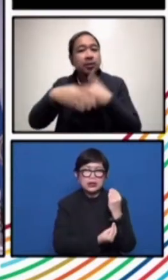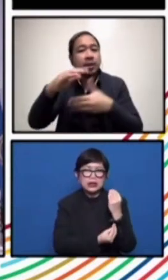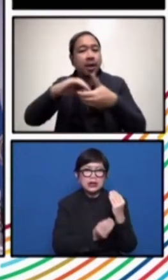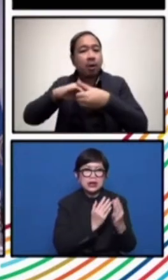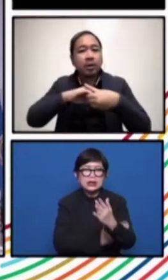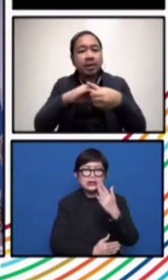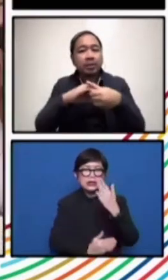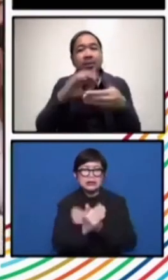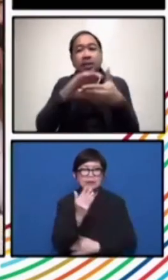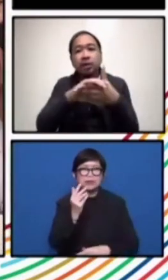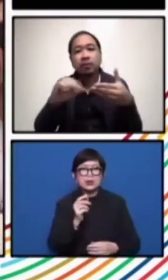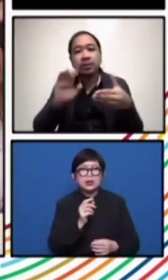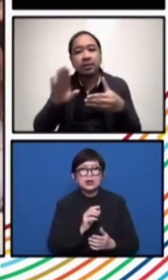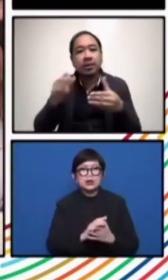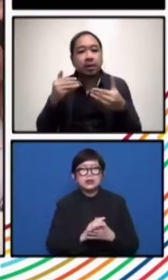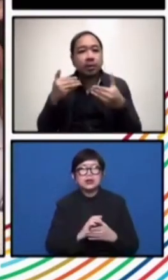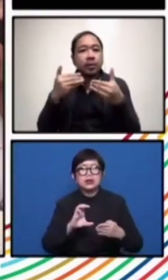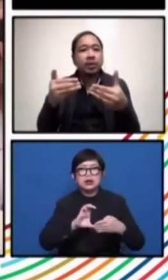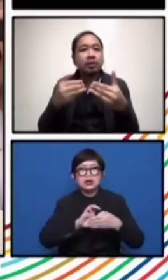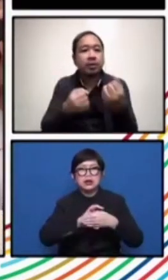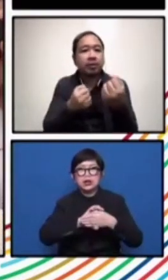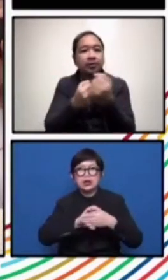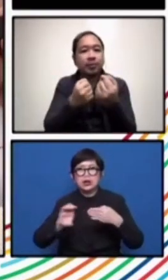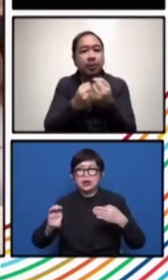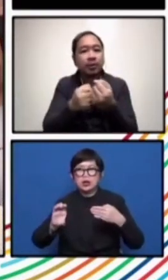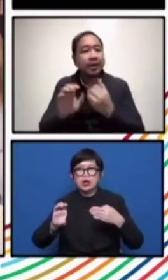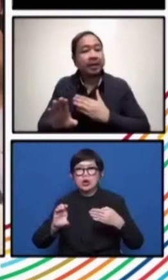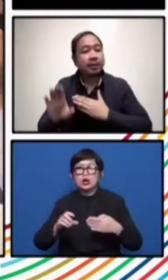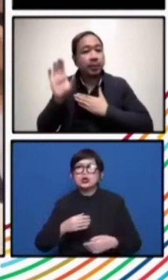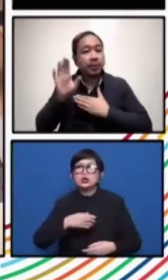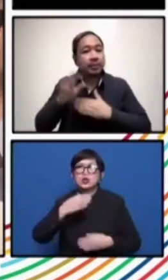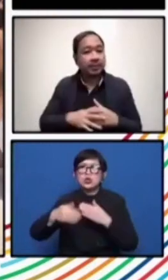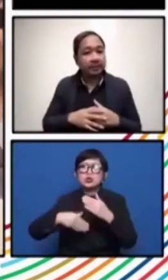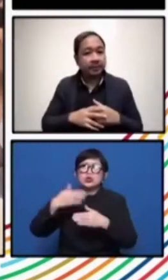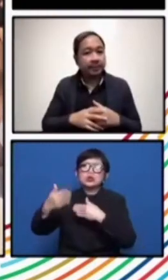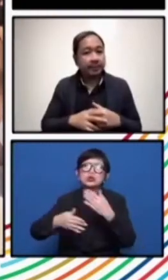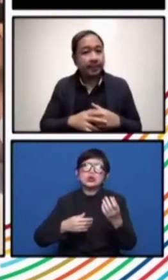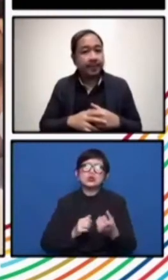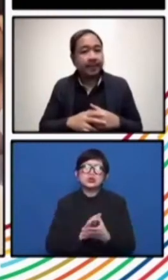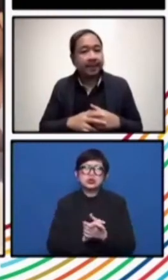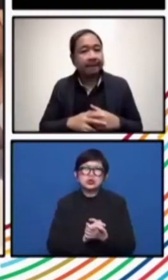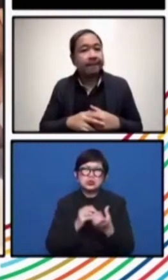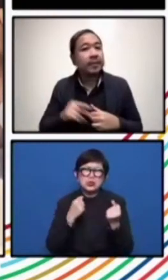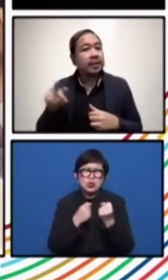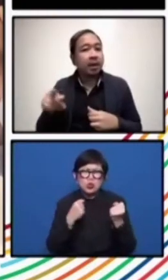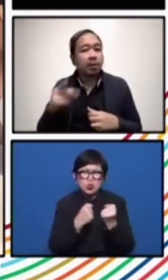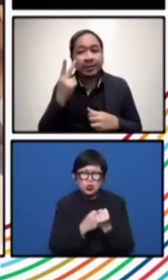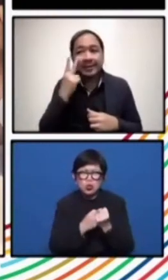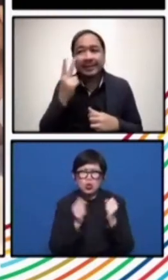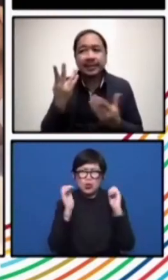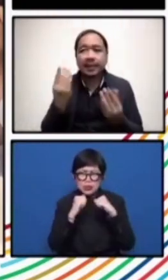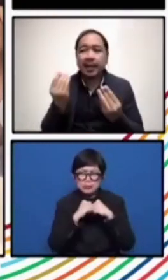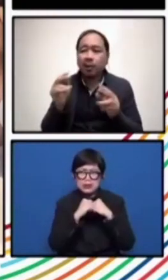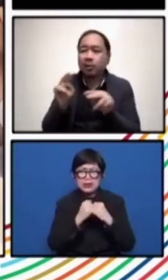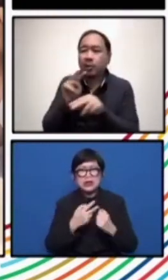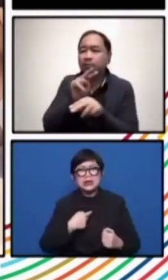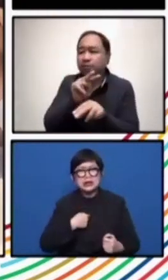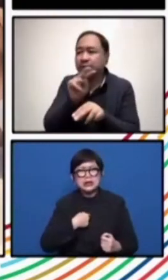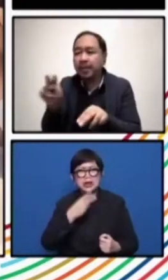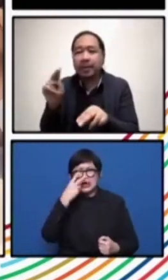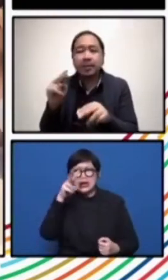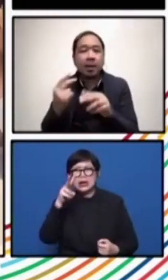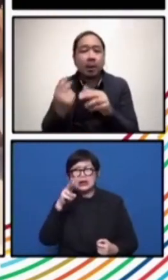continuous support and the commitment we when we talk about tracking the opportunities and the issues